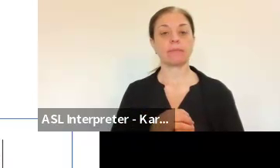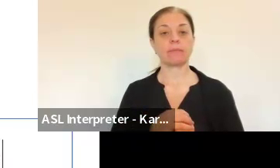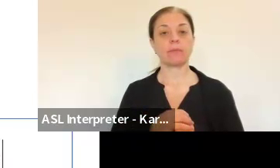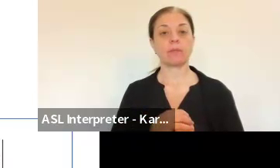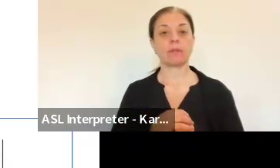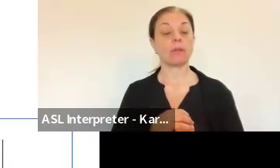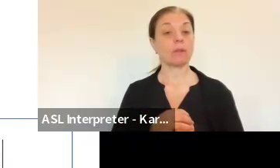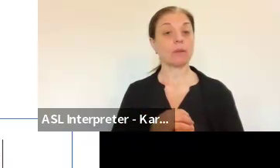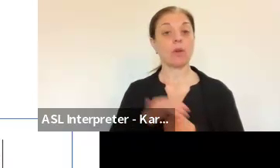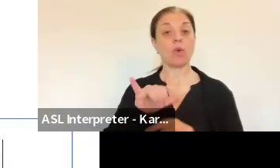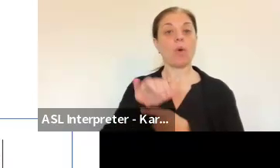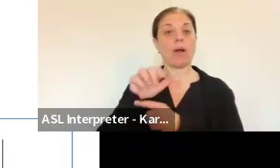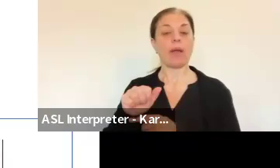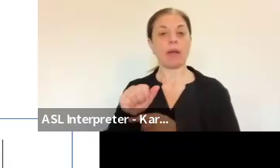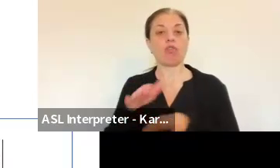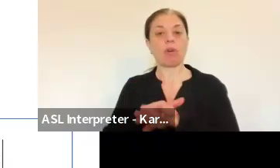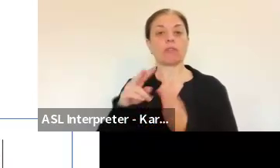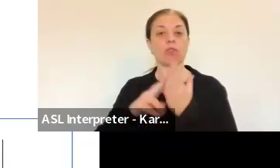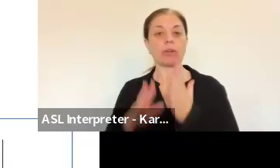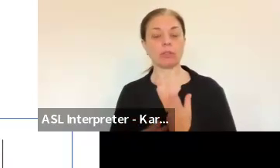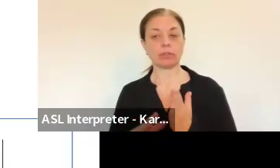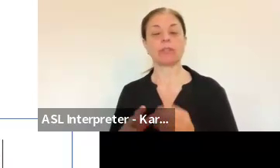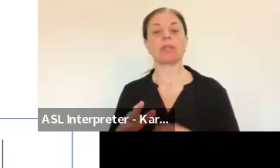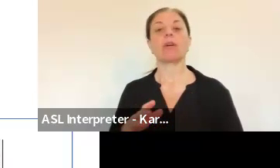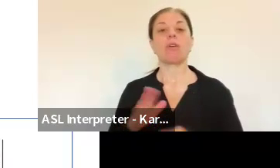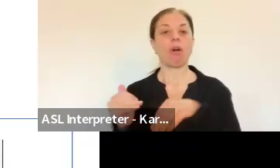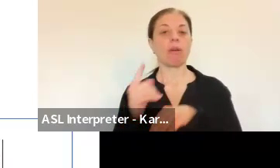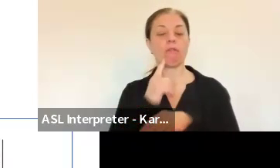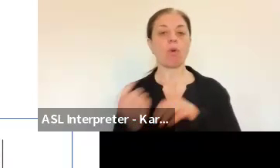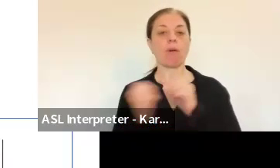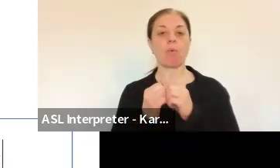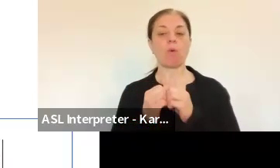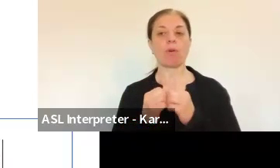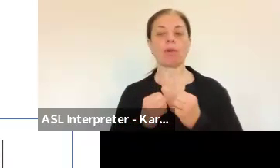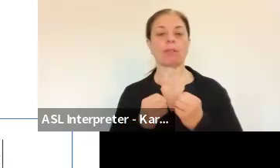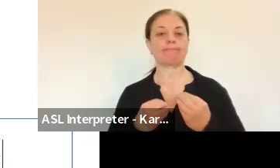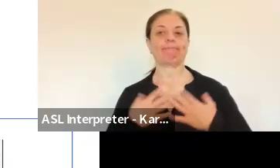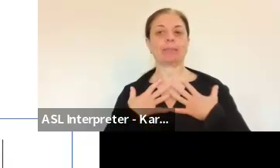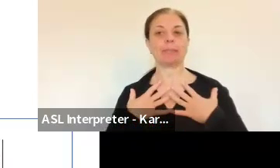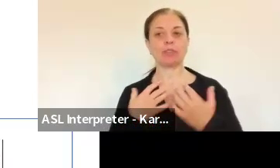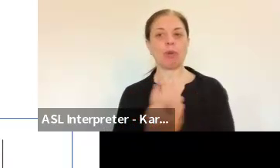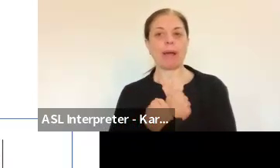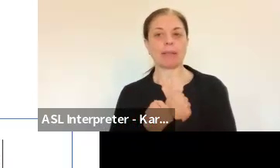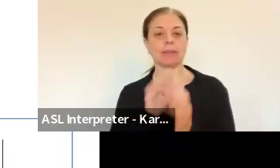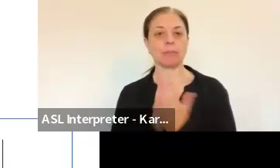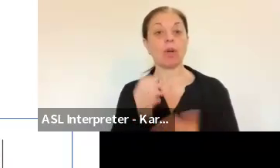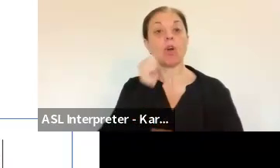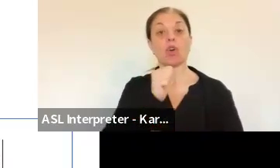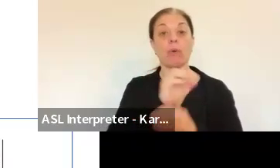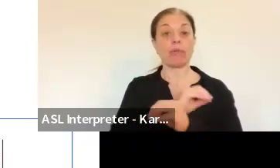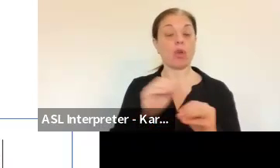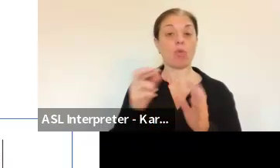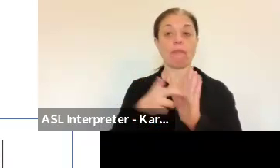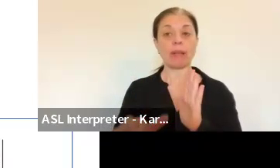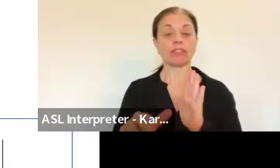YA crossover readers have been calling for more steamy romantasy, and The Girl with No